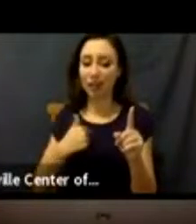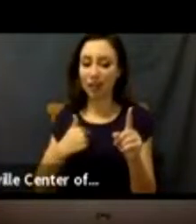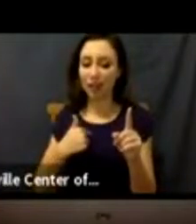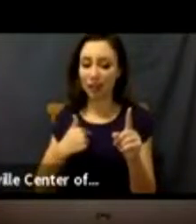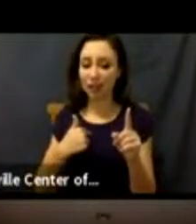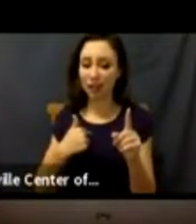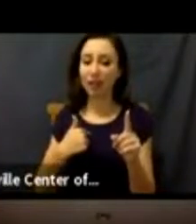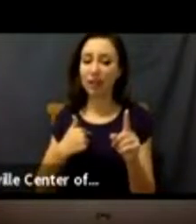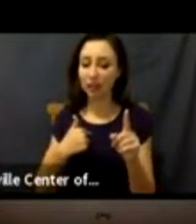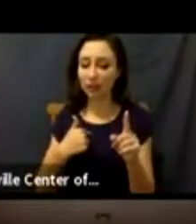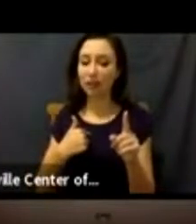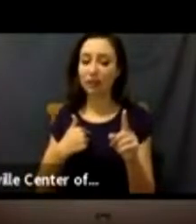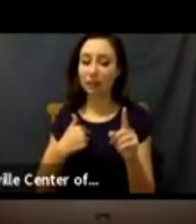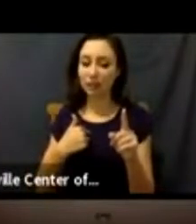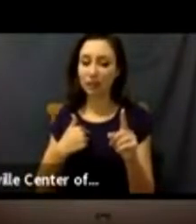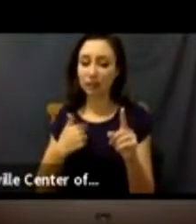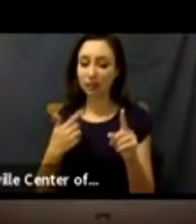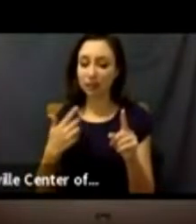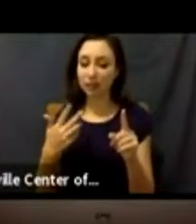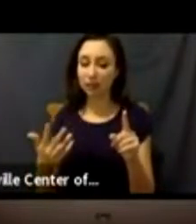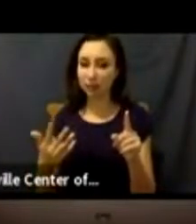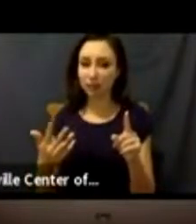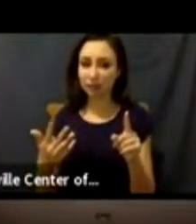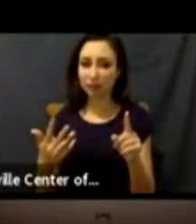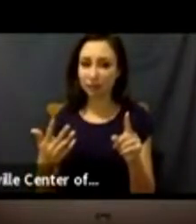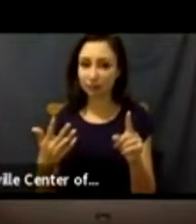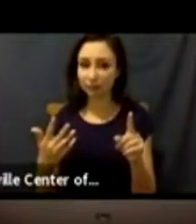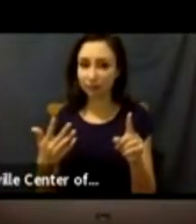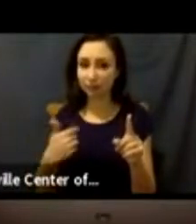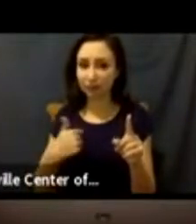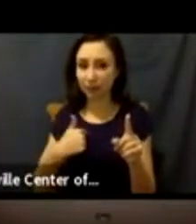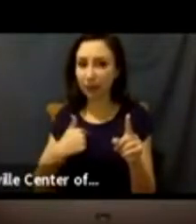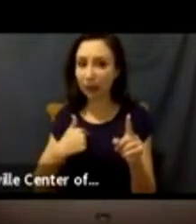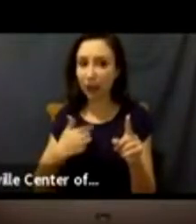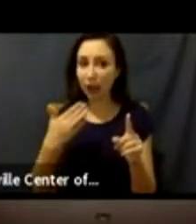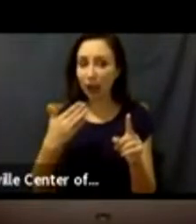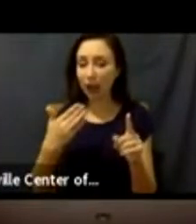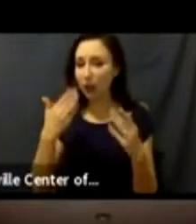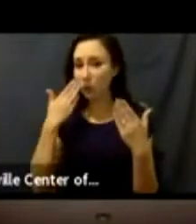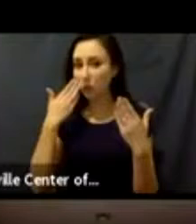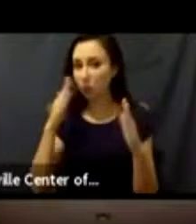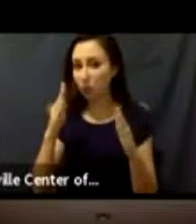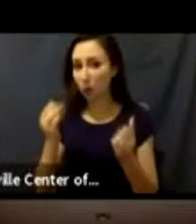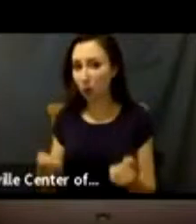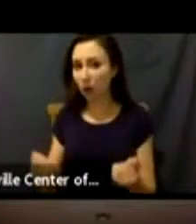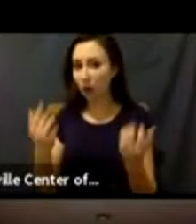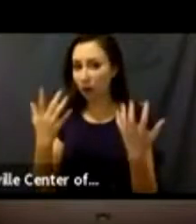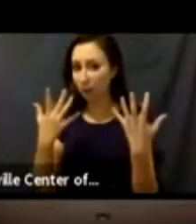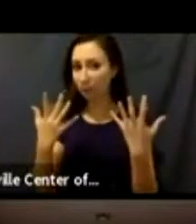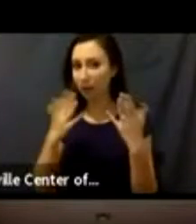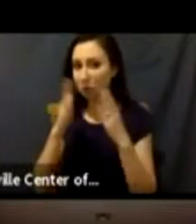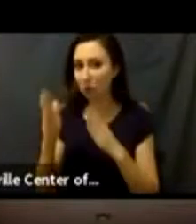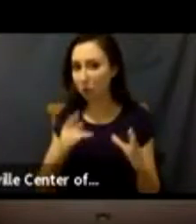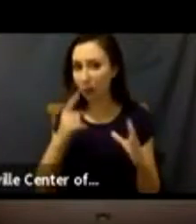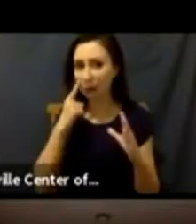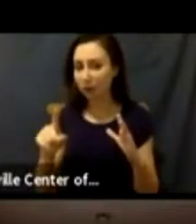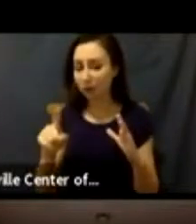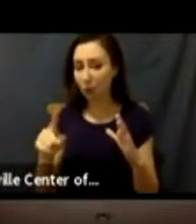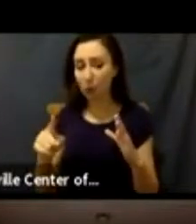a rough month overall. And so I don't know how much of preparing for Thanksgiving is going to be